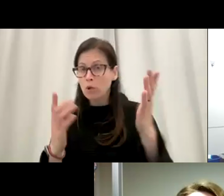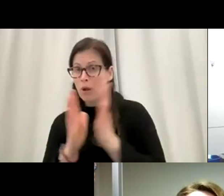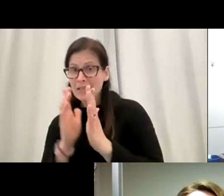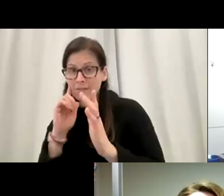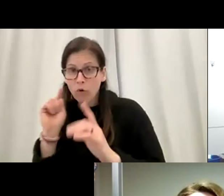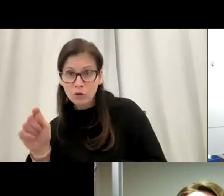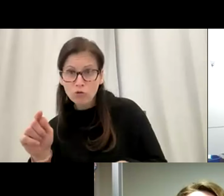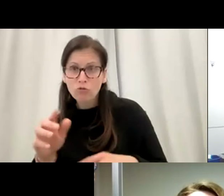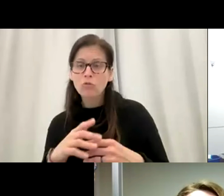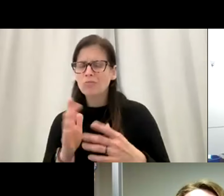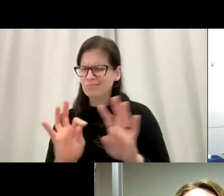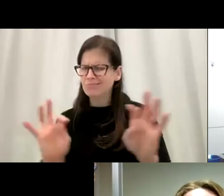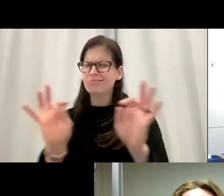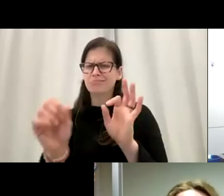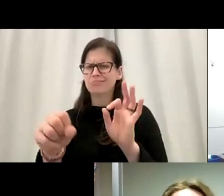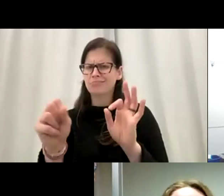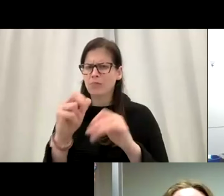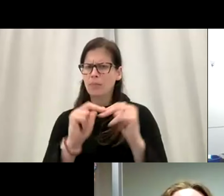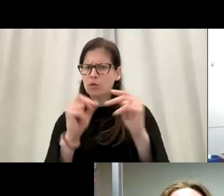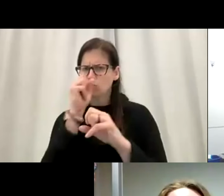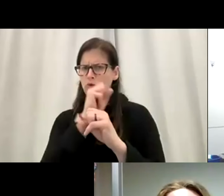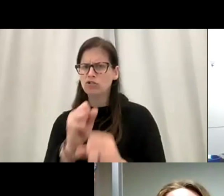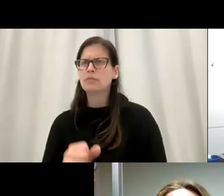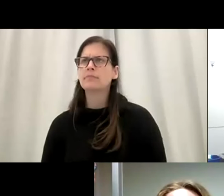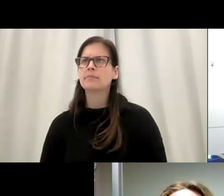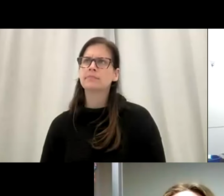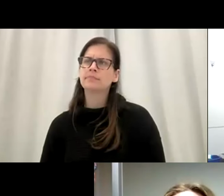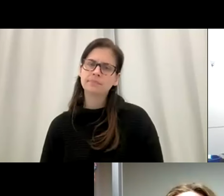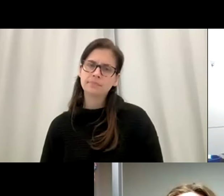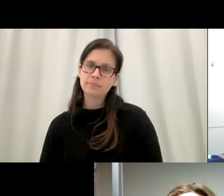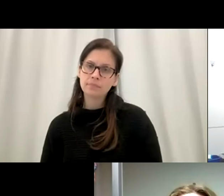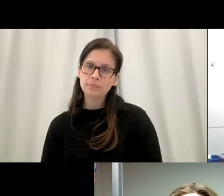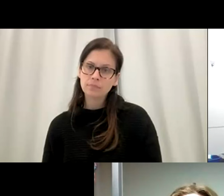is really important in building a strategy.